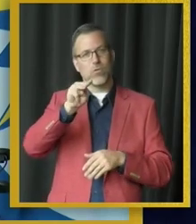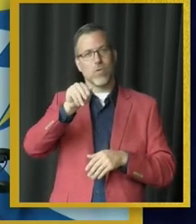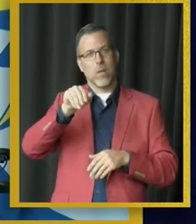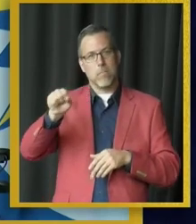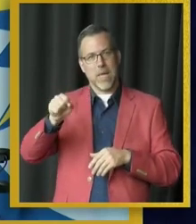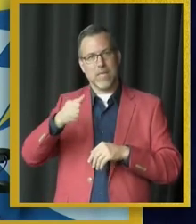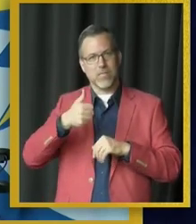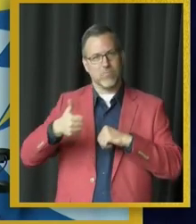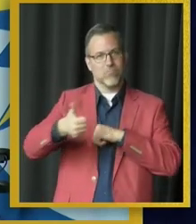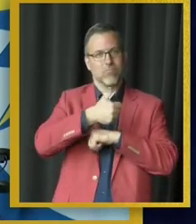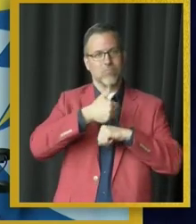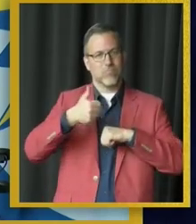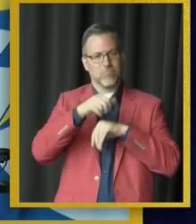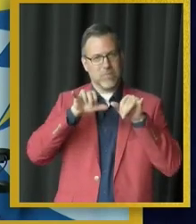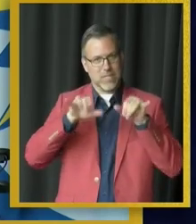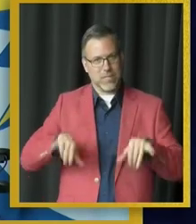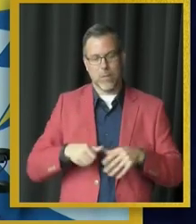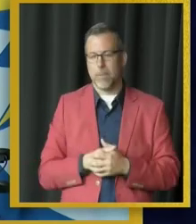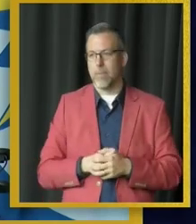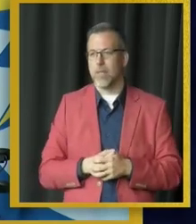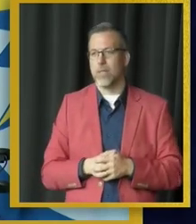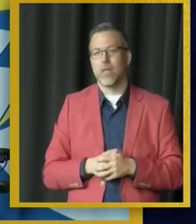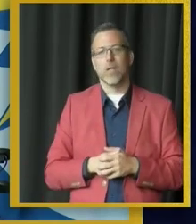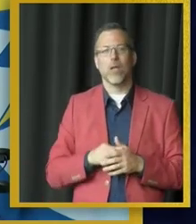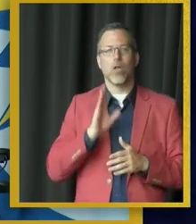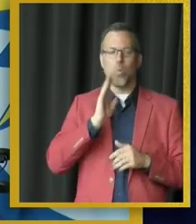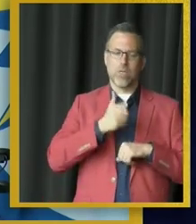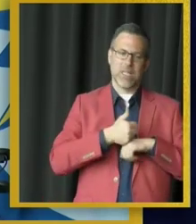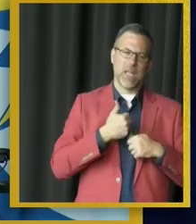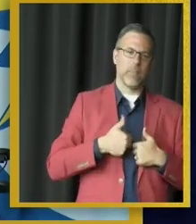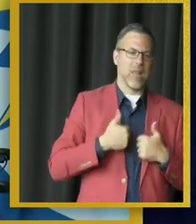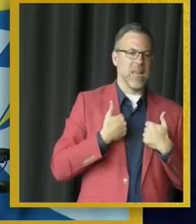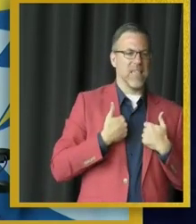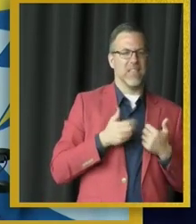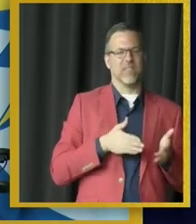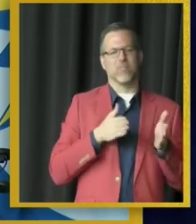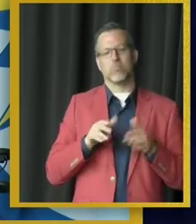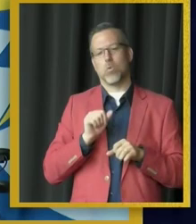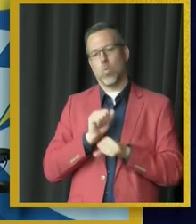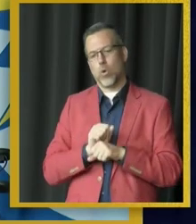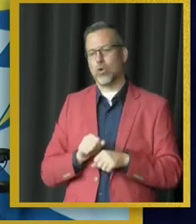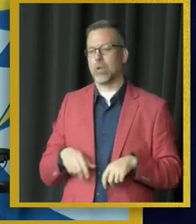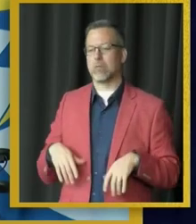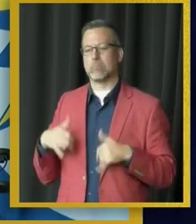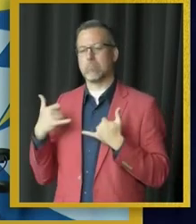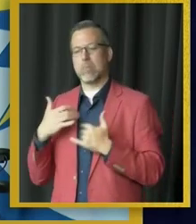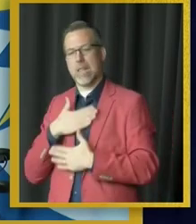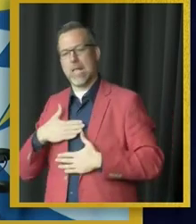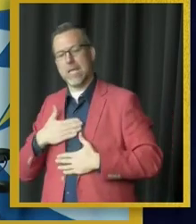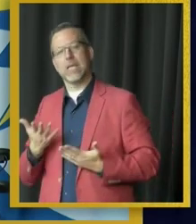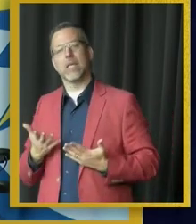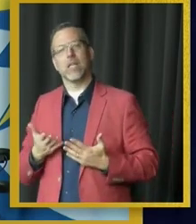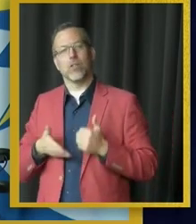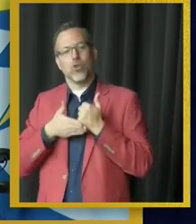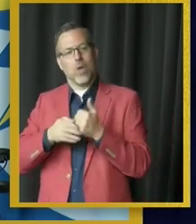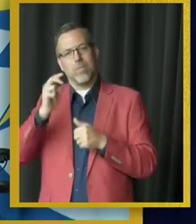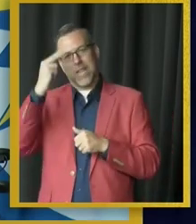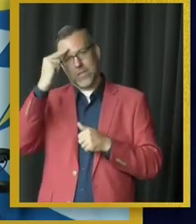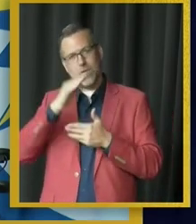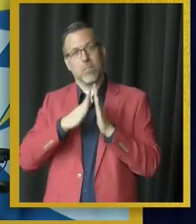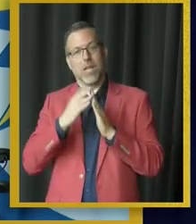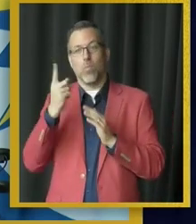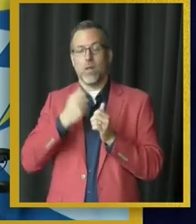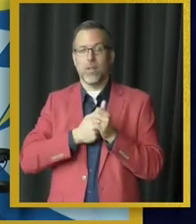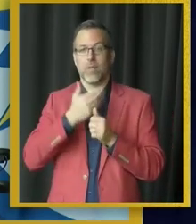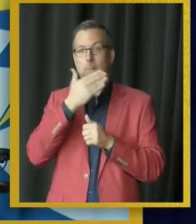transit. It will create a live, work, play environment that will propel Nashville into being the most livable city in